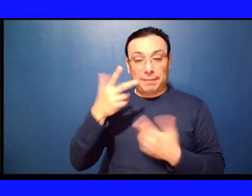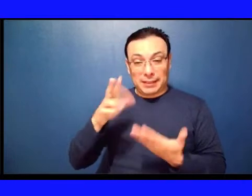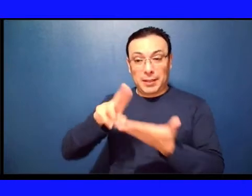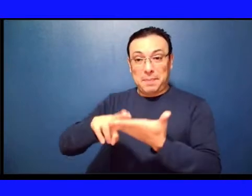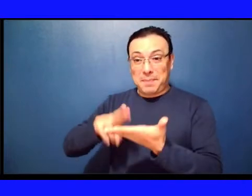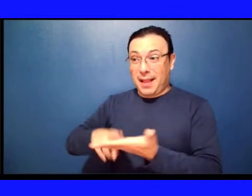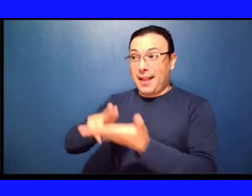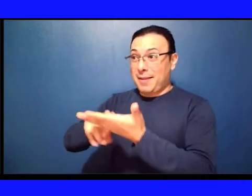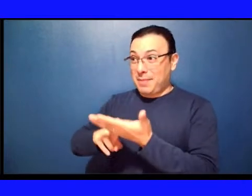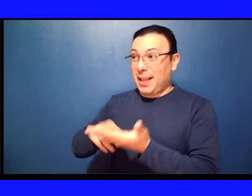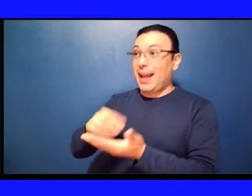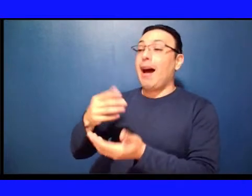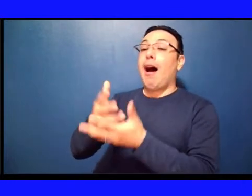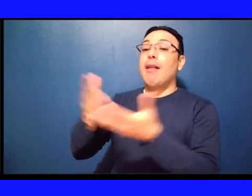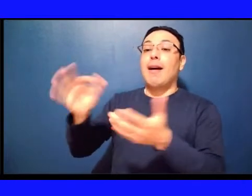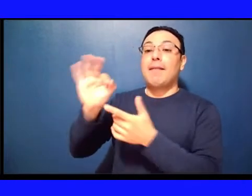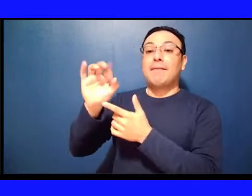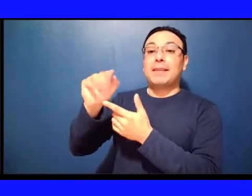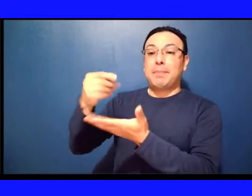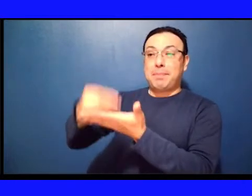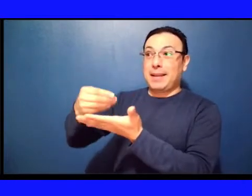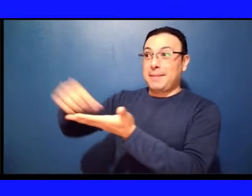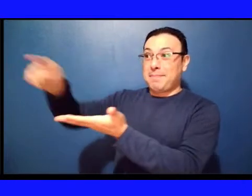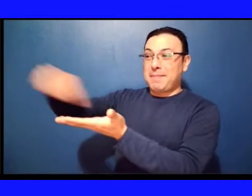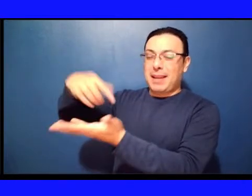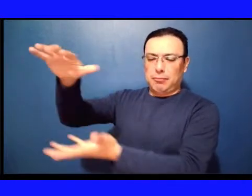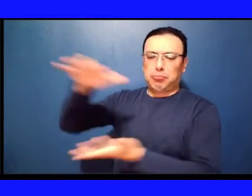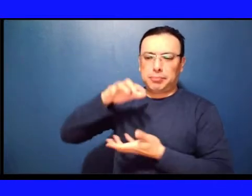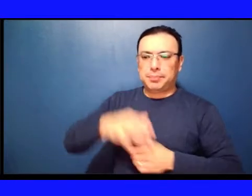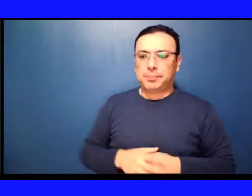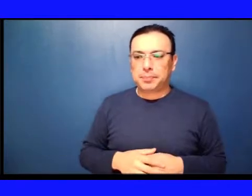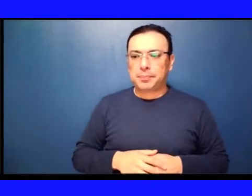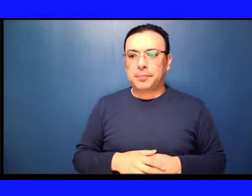significant investment to be ready for that big day.